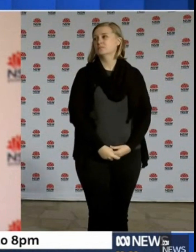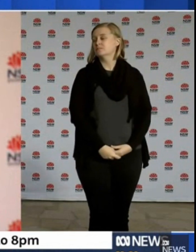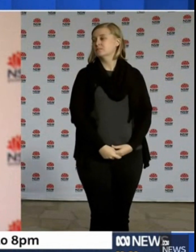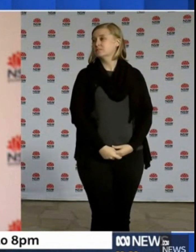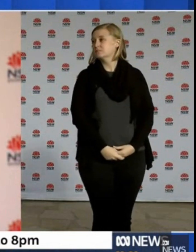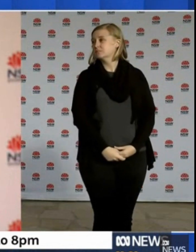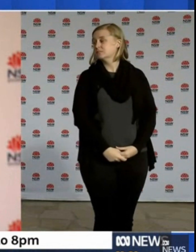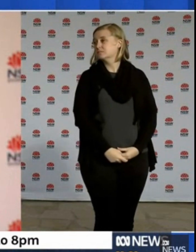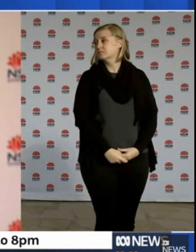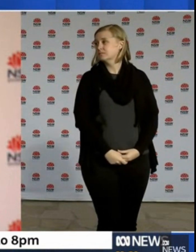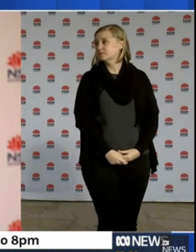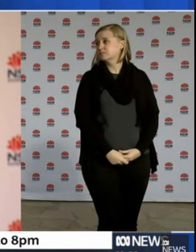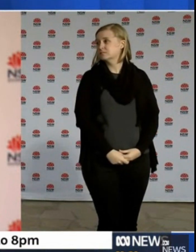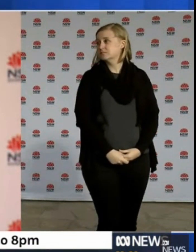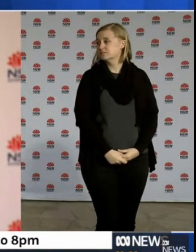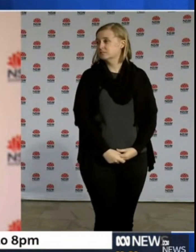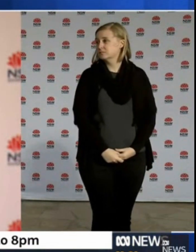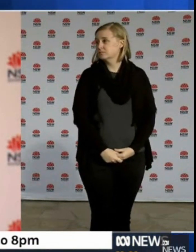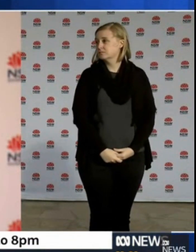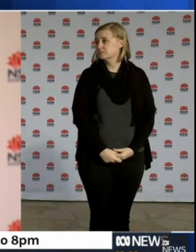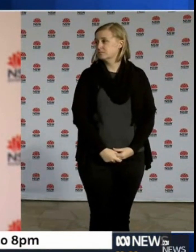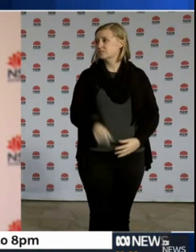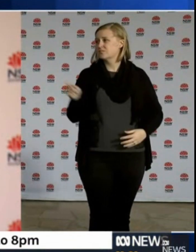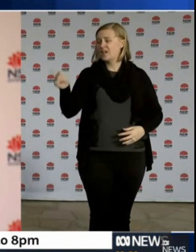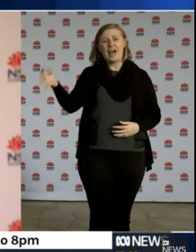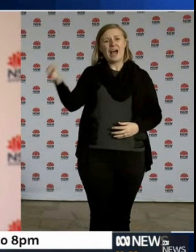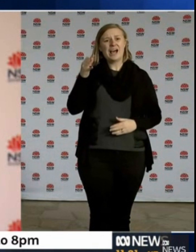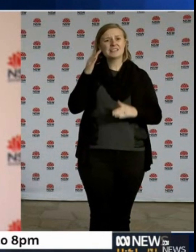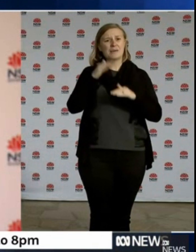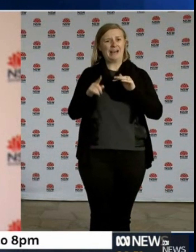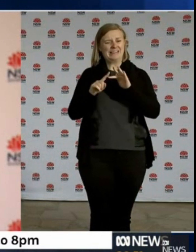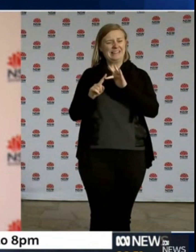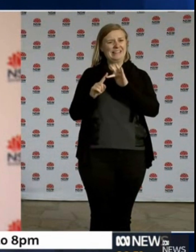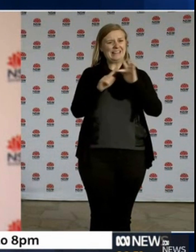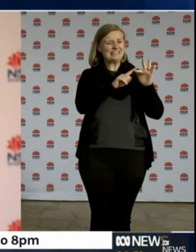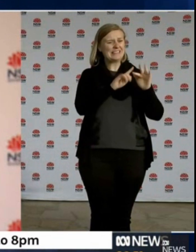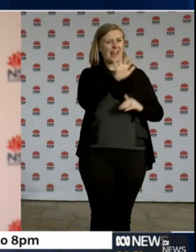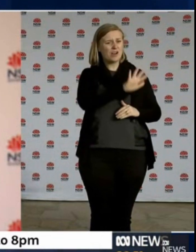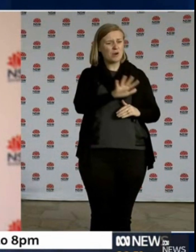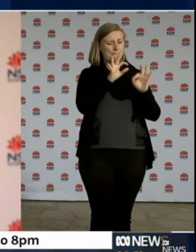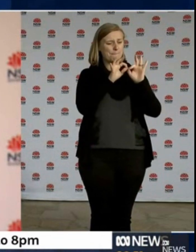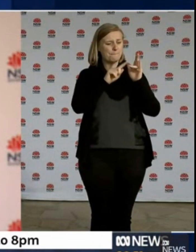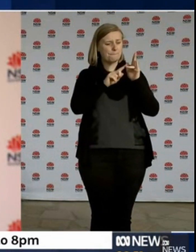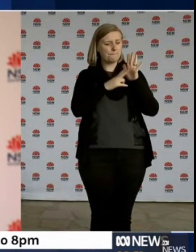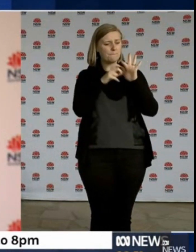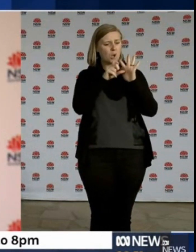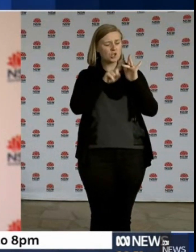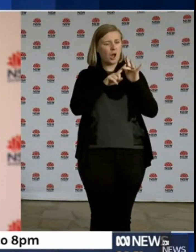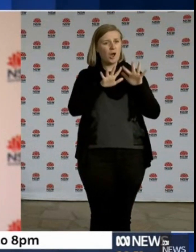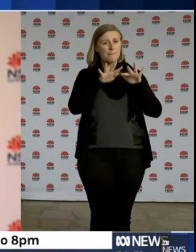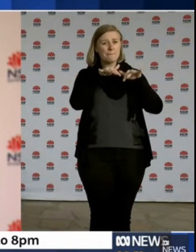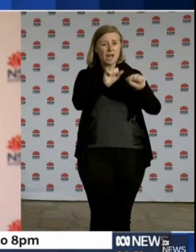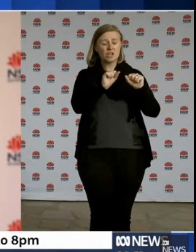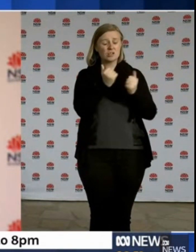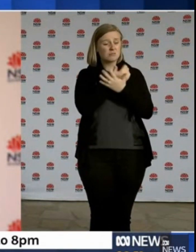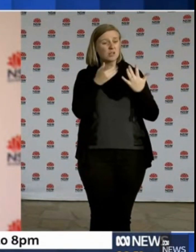please? What did you make of the scenes in the eastern suburbs yesterday? So many people on Bondi Beach. There are a lot of people around, people